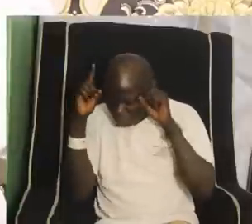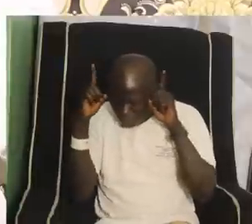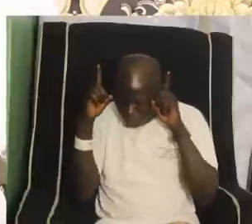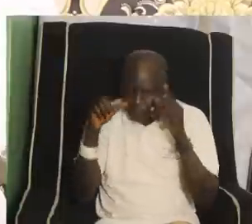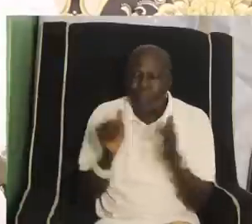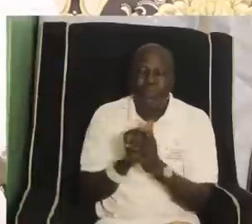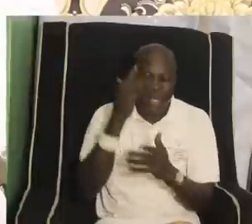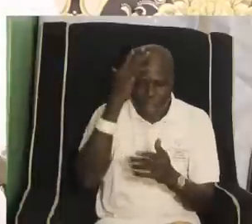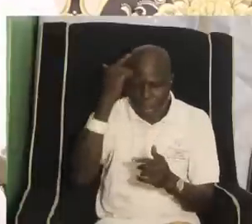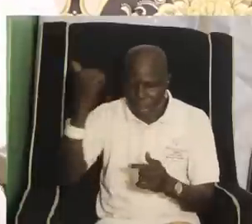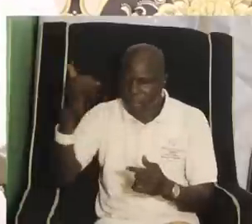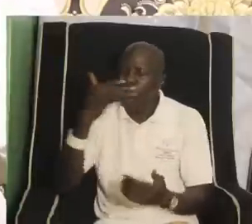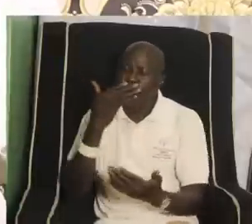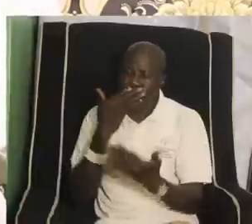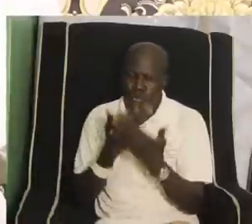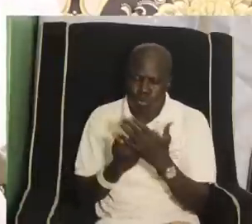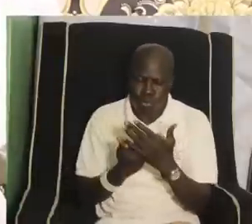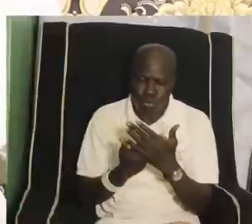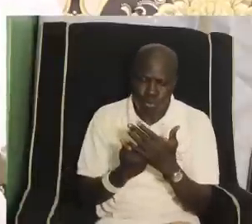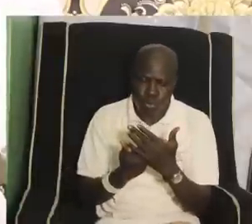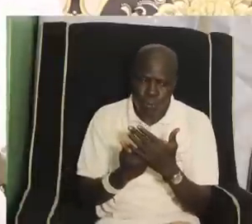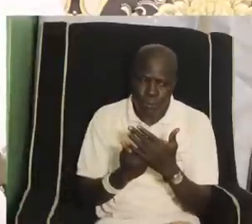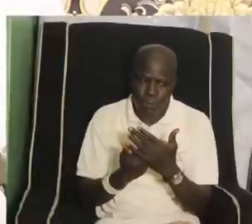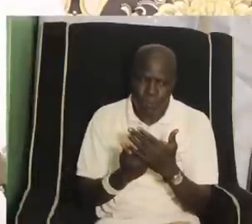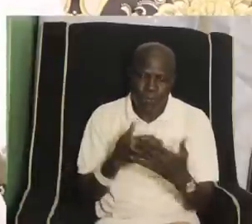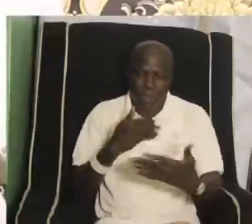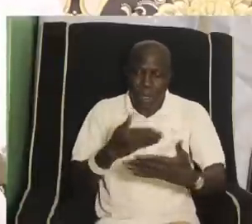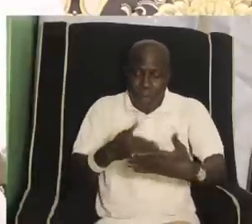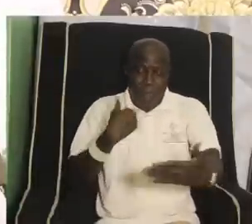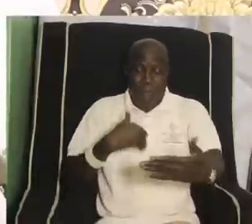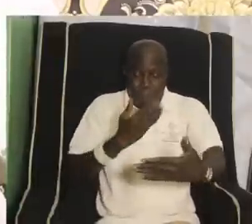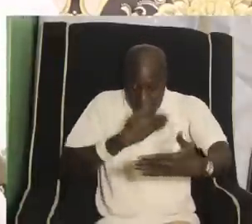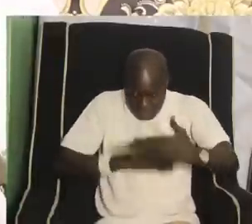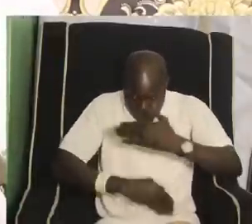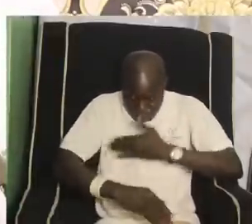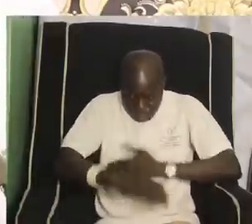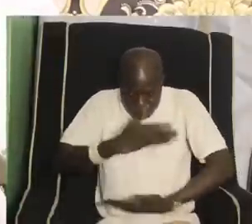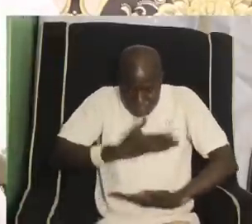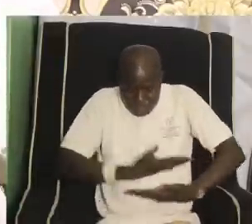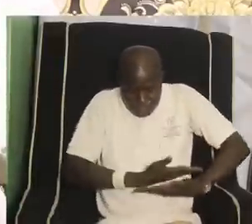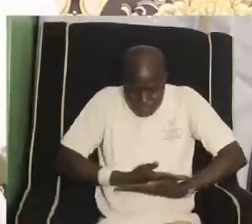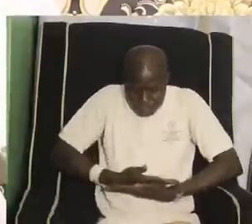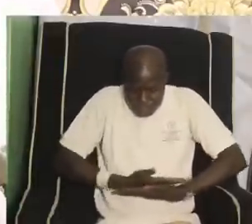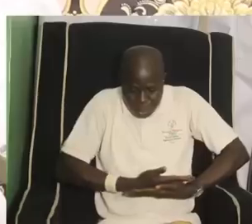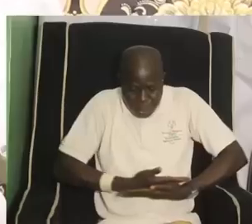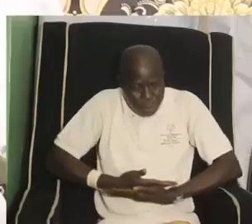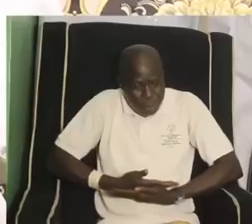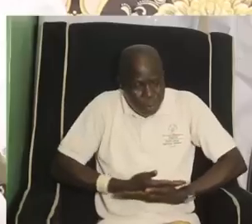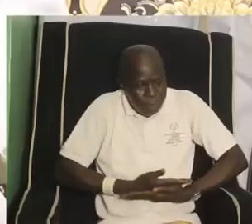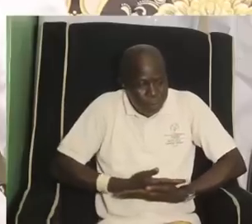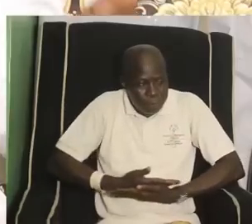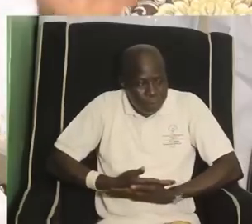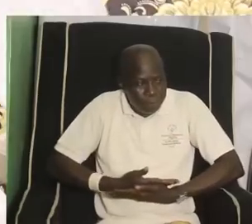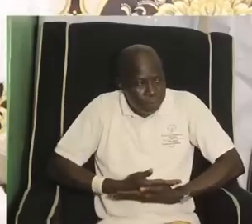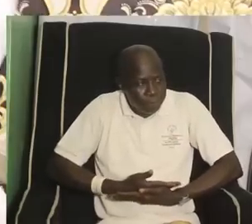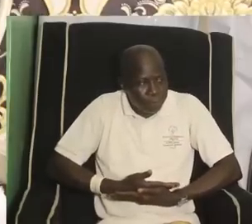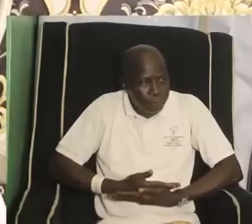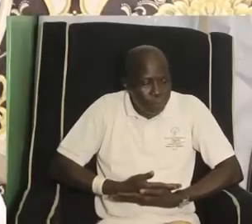That dream is very good. It means before you born the child,